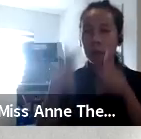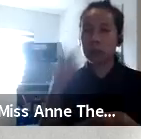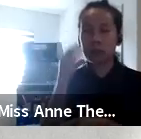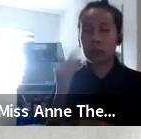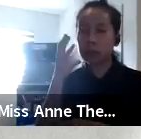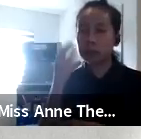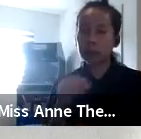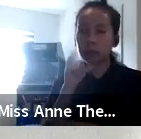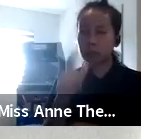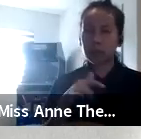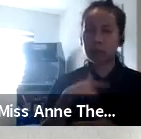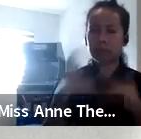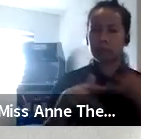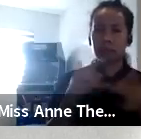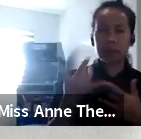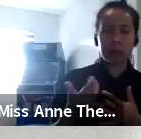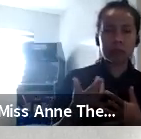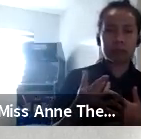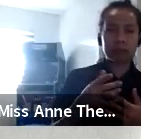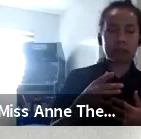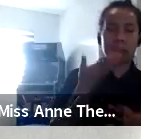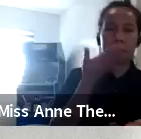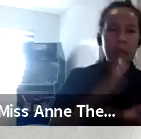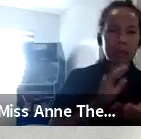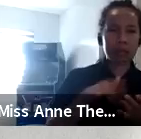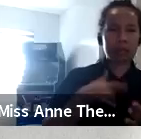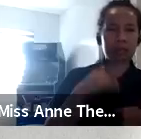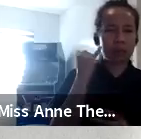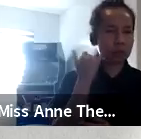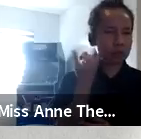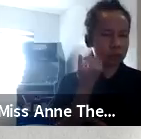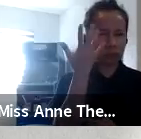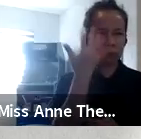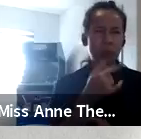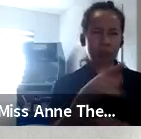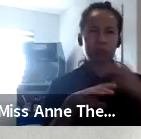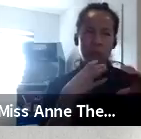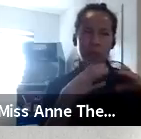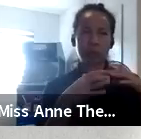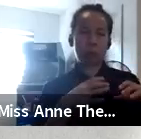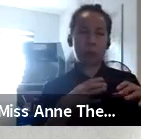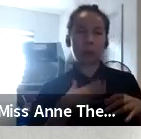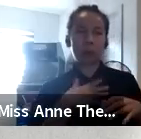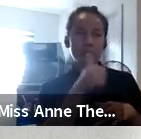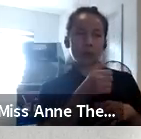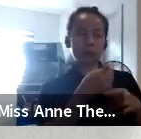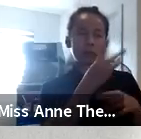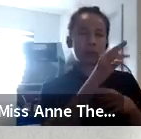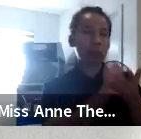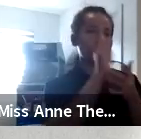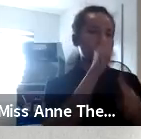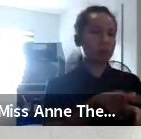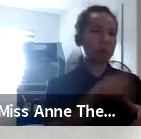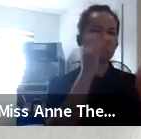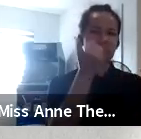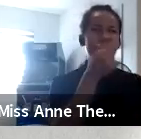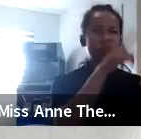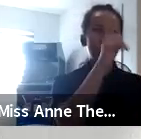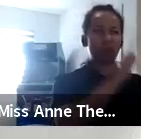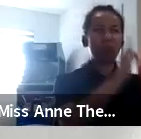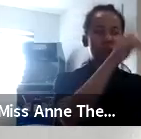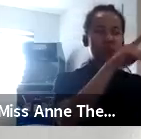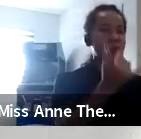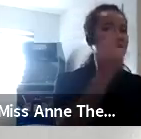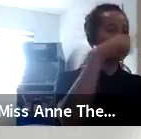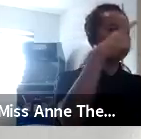friends are already achieving or are already succeeding at your age. Maybe she or